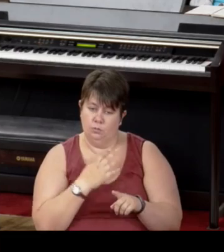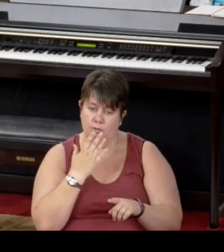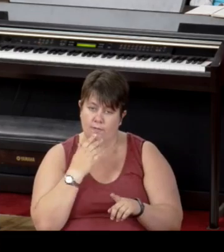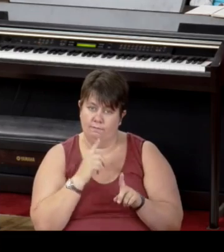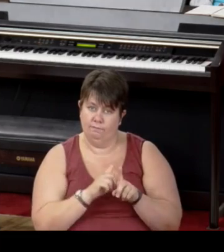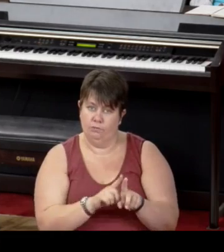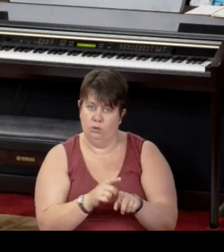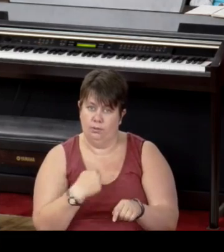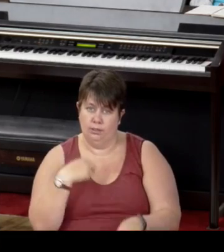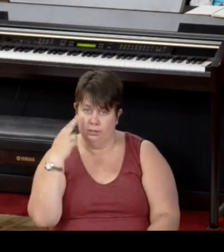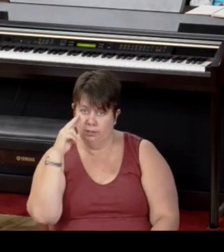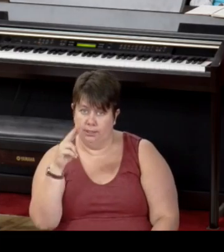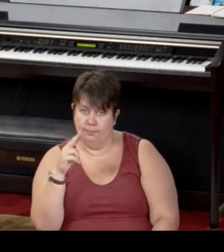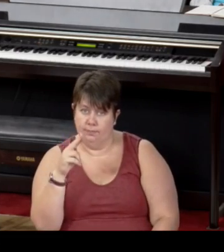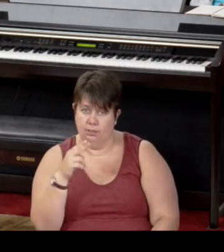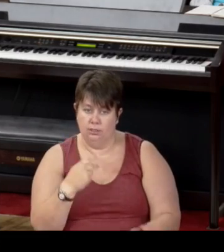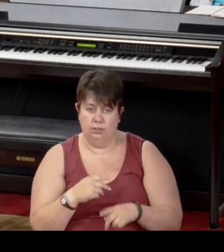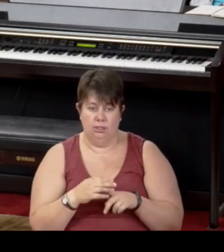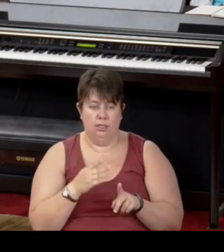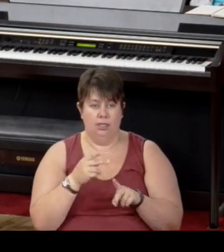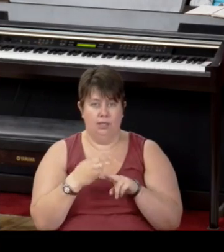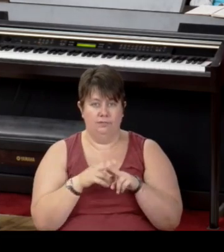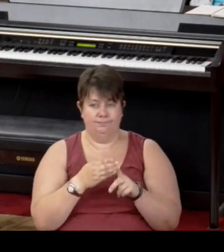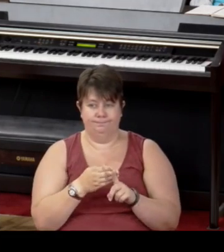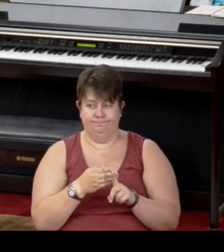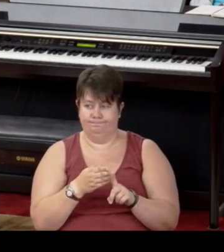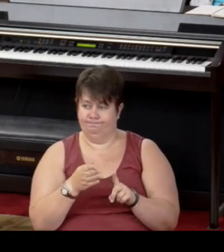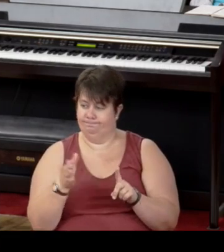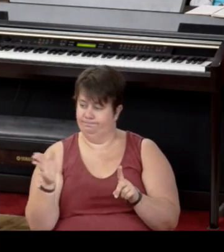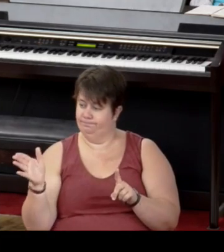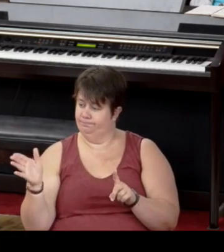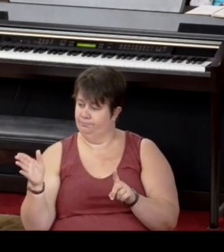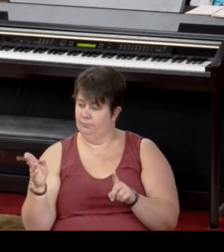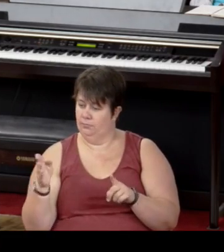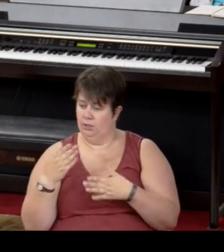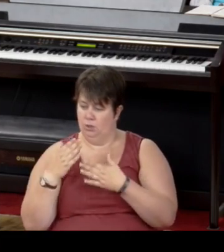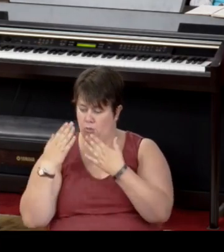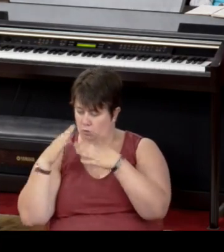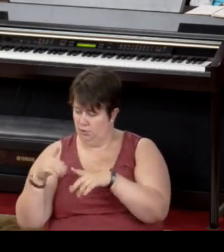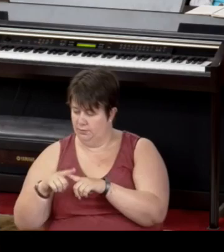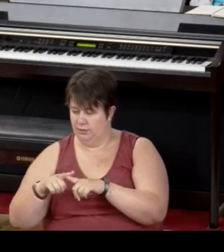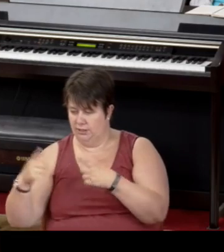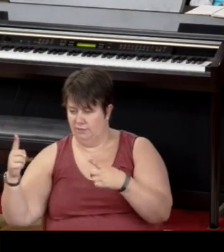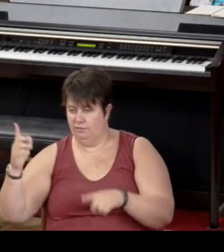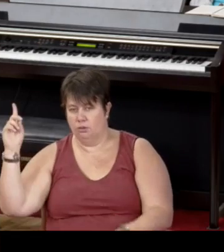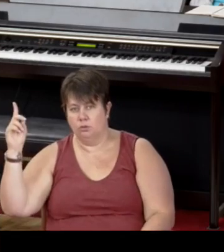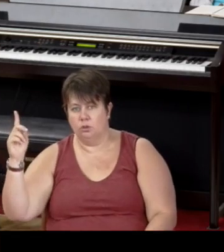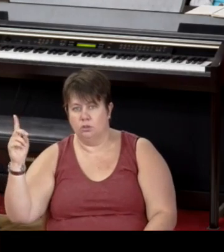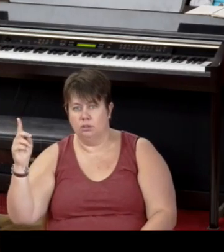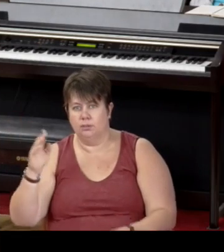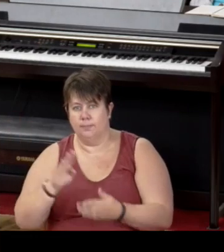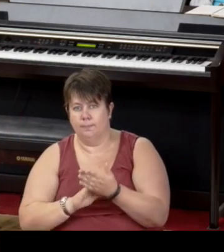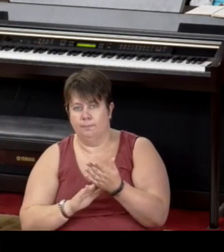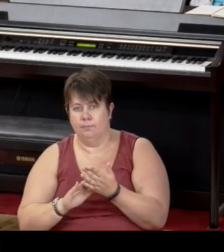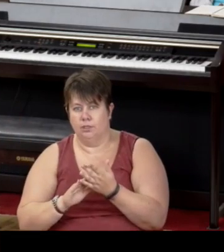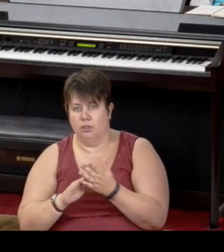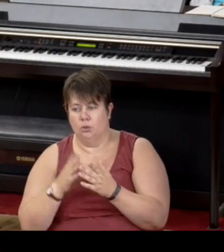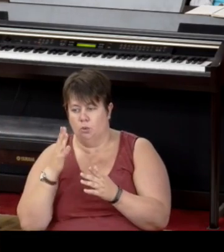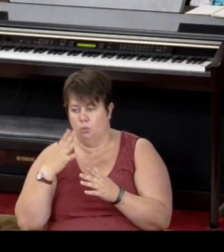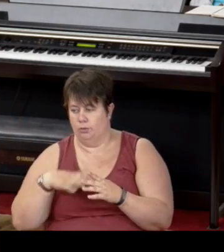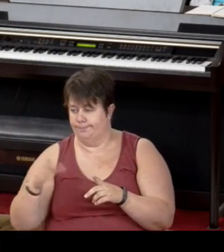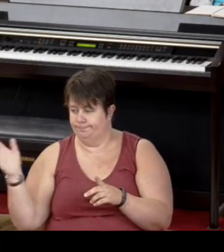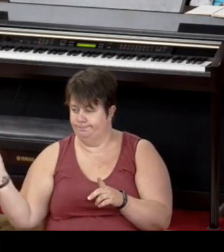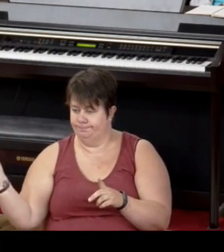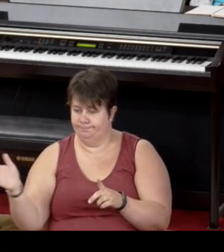calls the people to turn away from worshiping other gods and to come back to the one true God. So he wants his followers to be true to